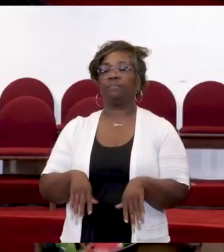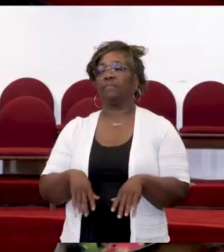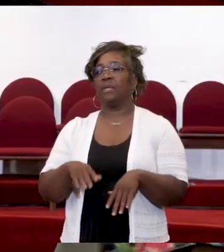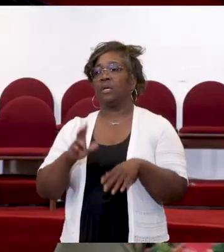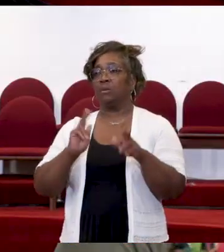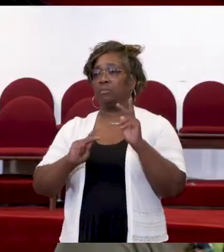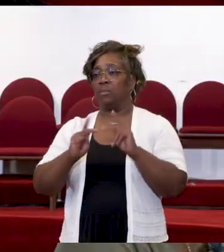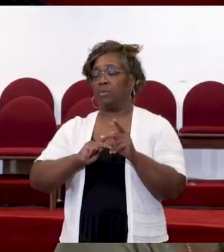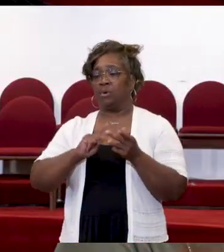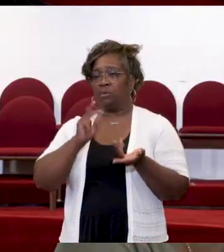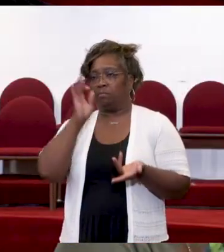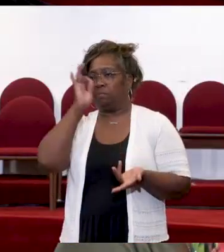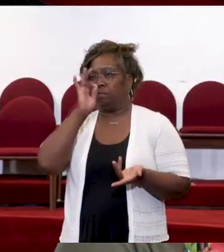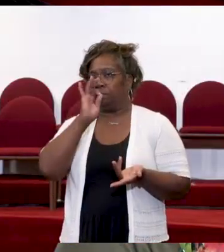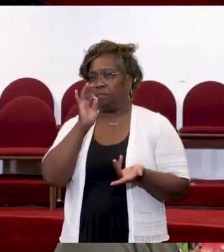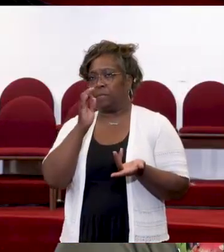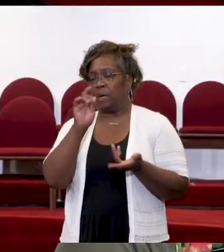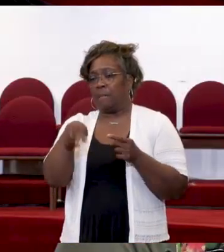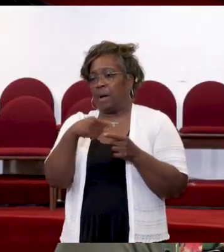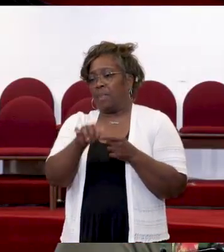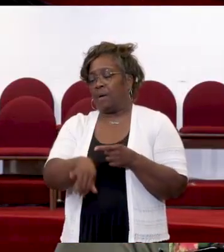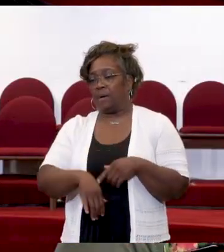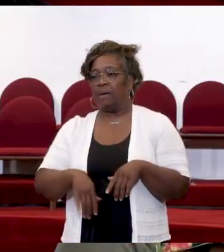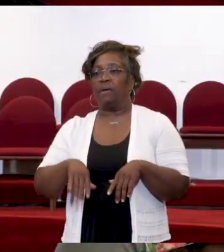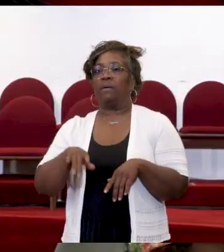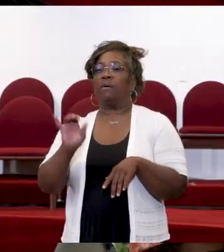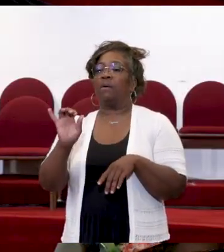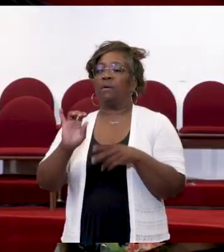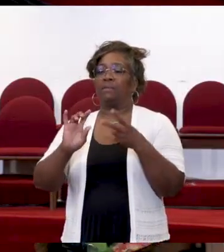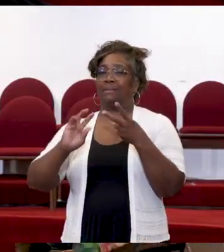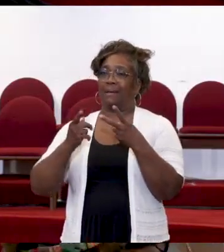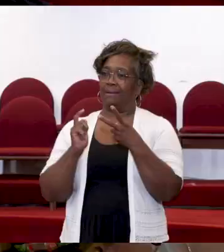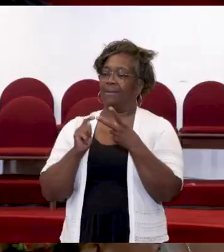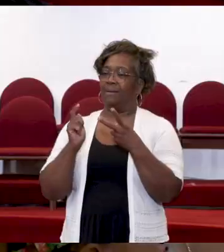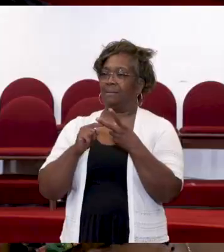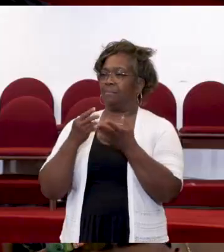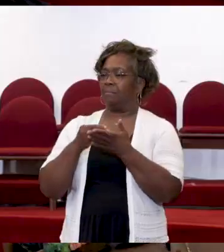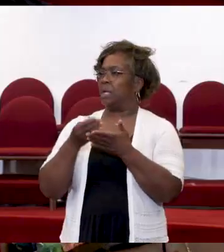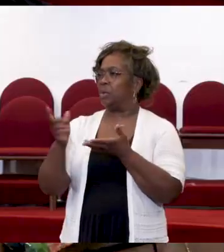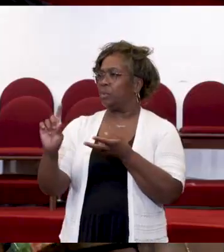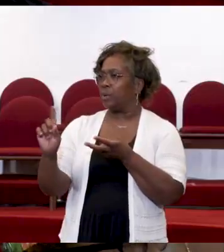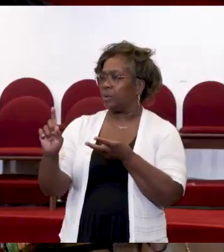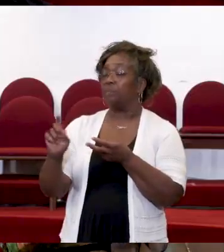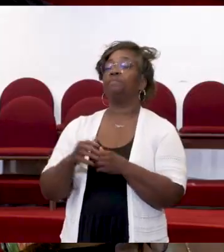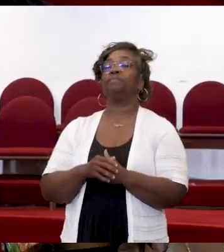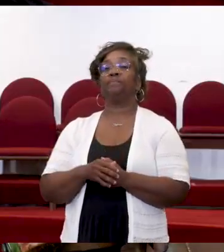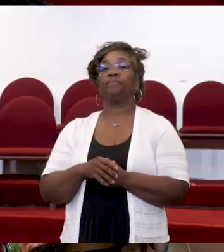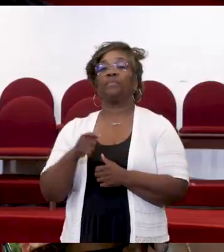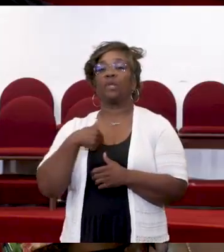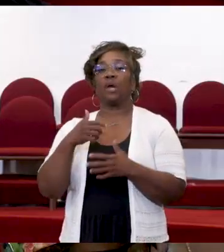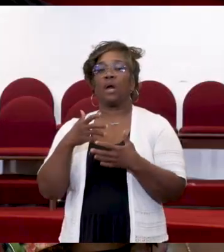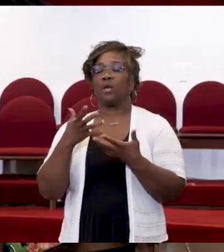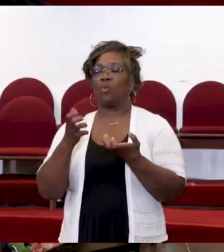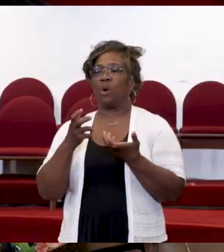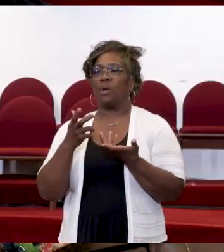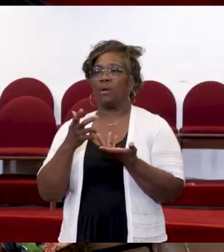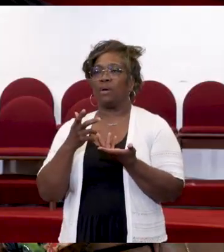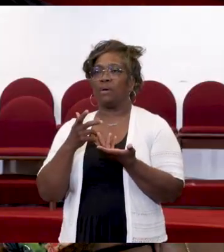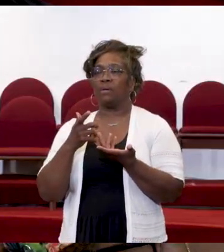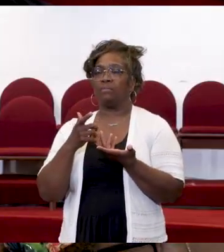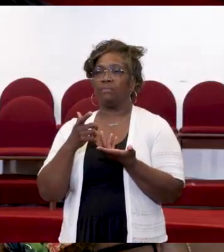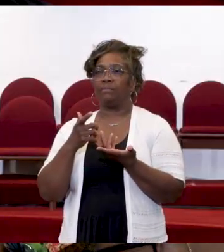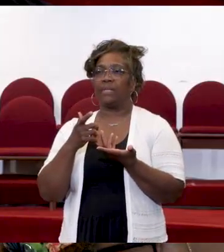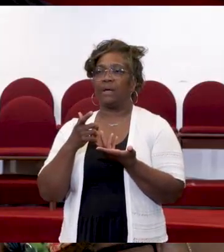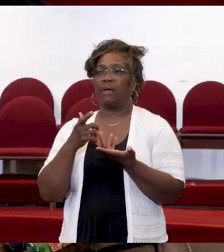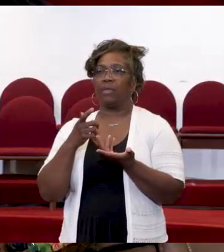part, and two, where the money went, for those who do know. And so I want to encourage you, and I don't want to debate or argue, I just want to encourage